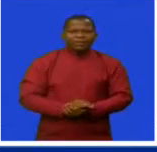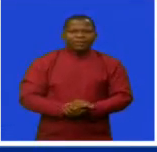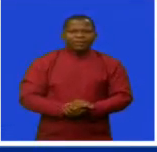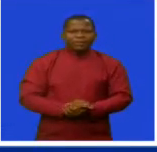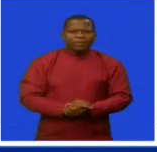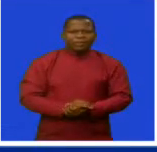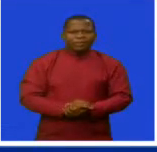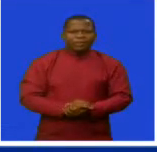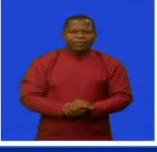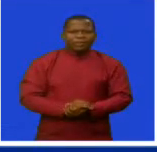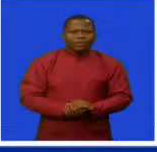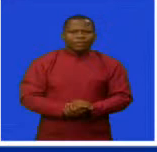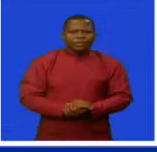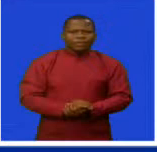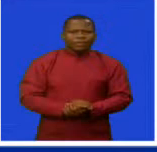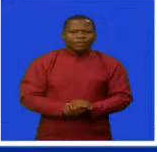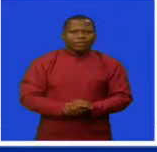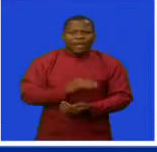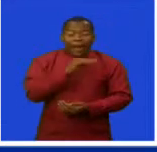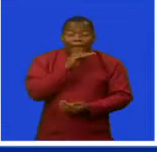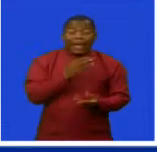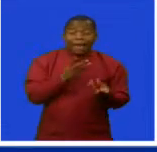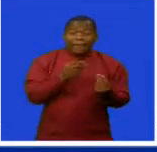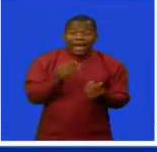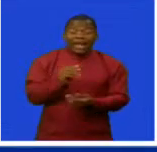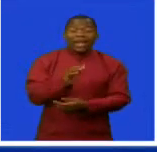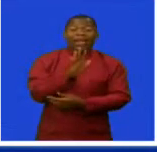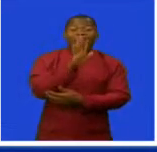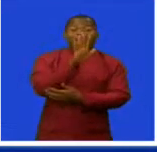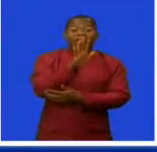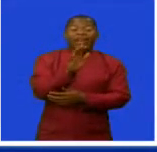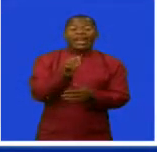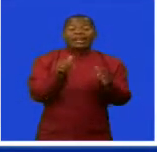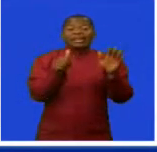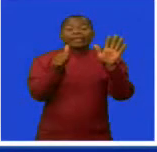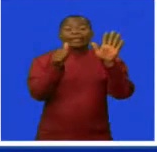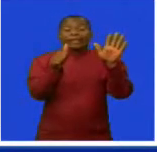linked to a child, which is 560 a year.